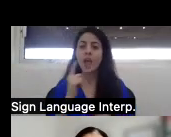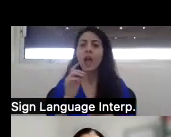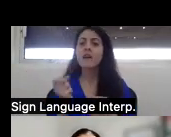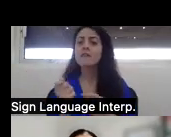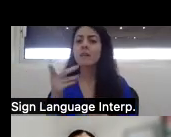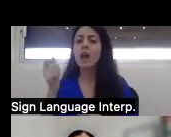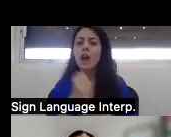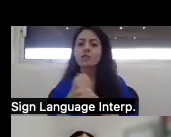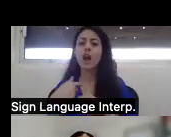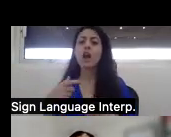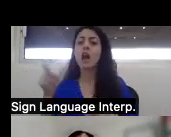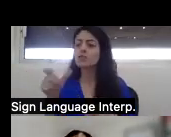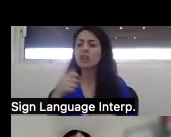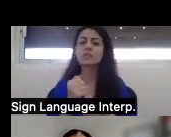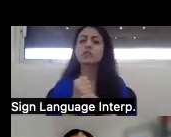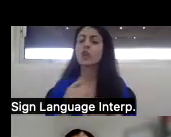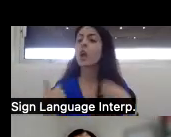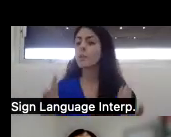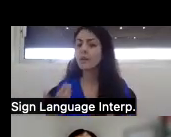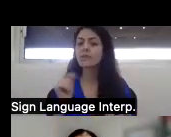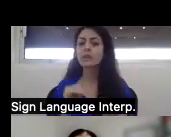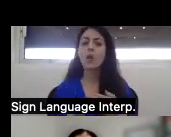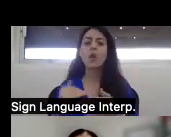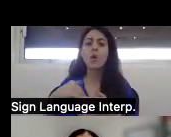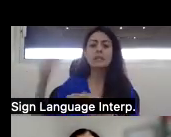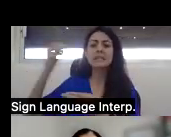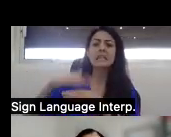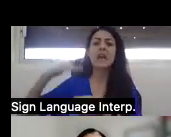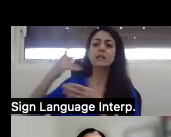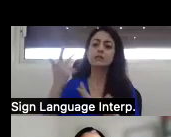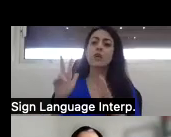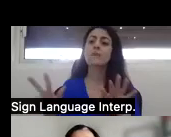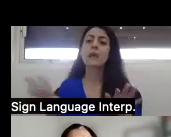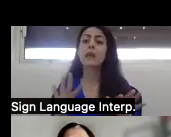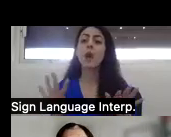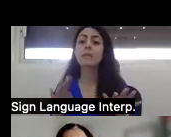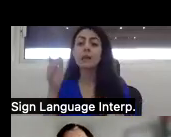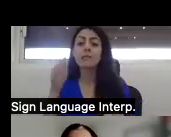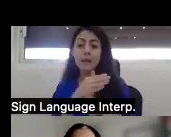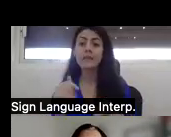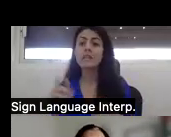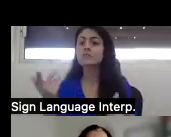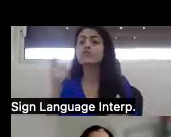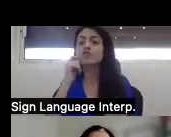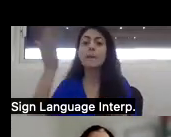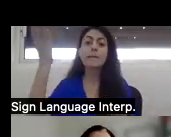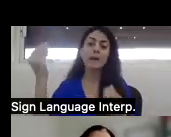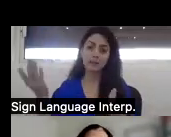low. And we have two key figures here. Health insurance coverage stands